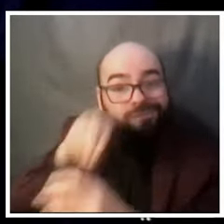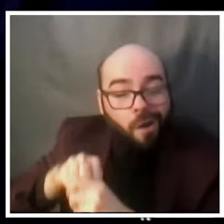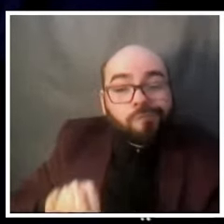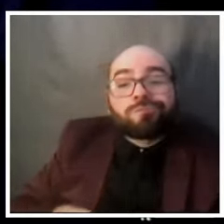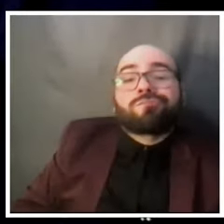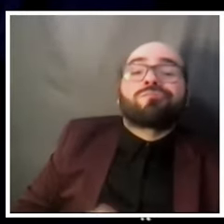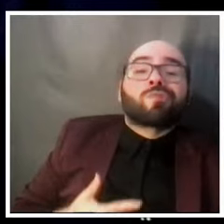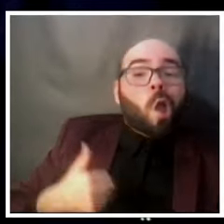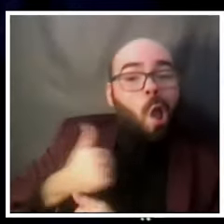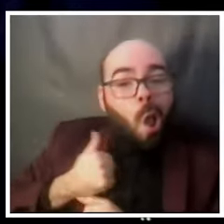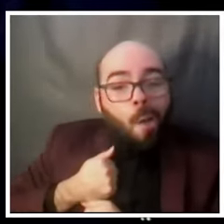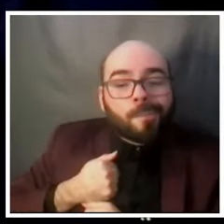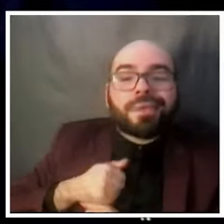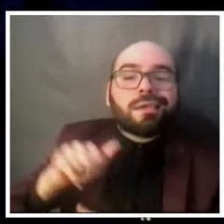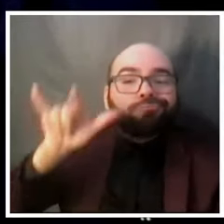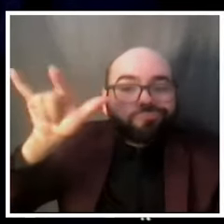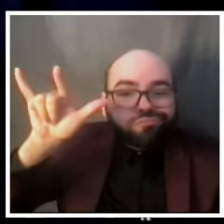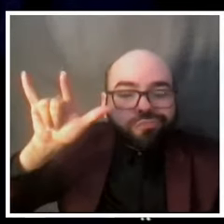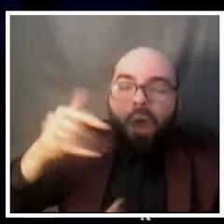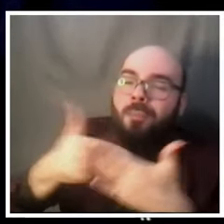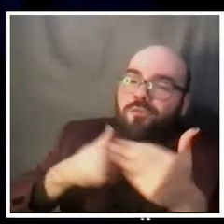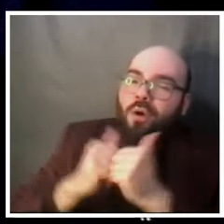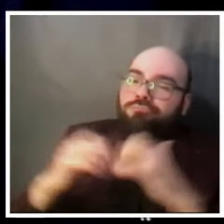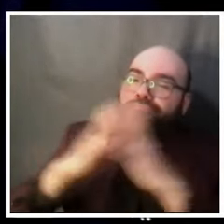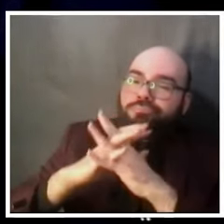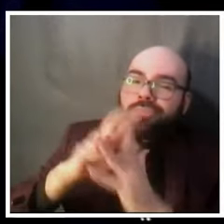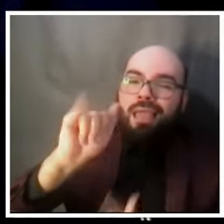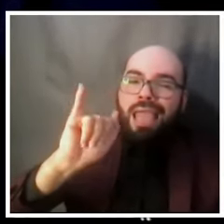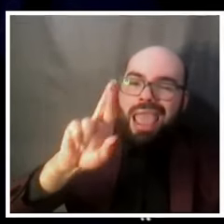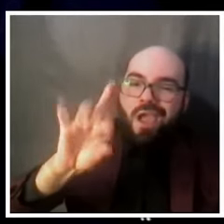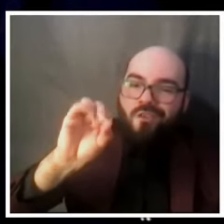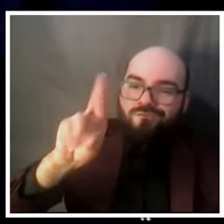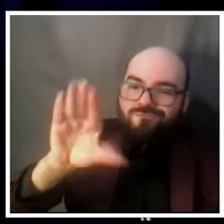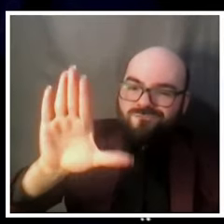Air Force. And his name is etched.